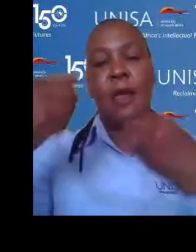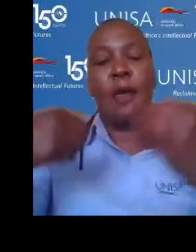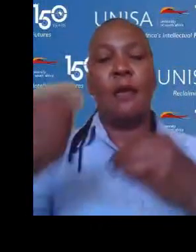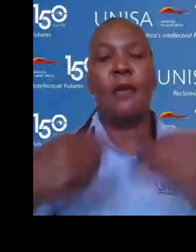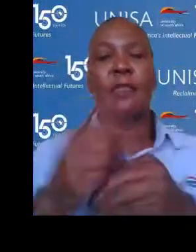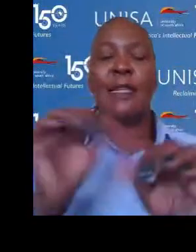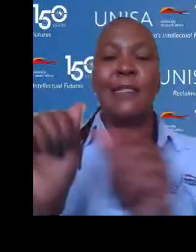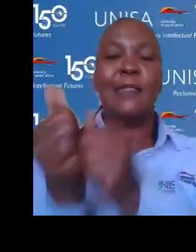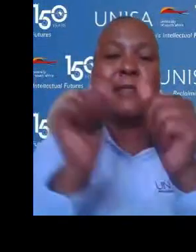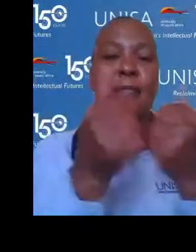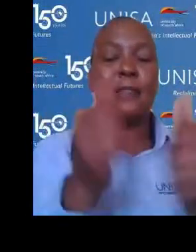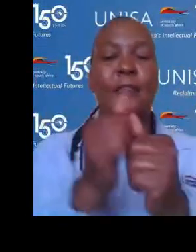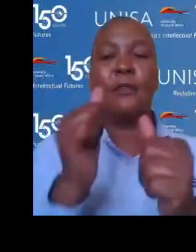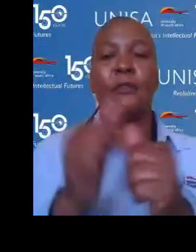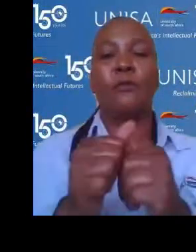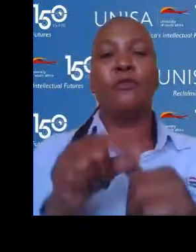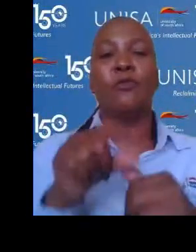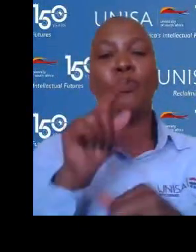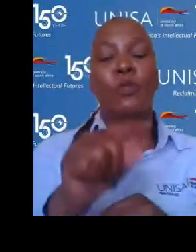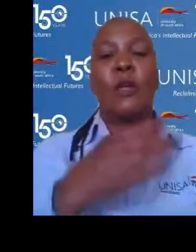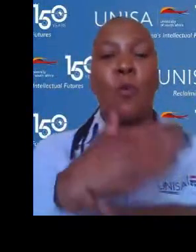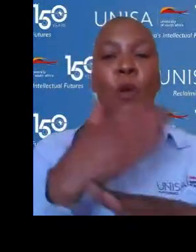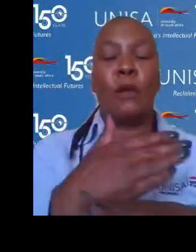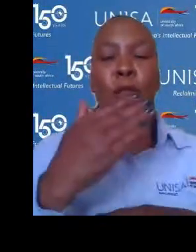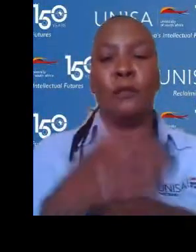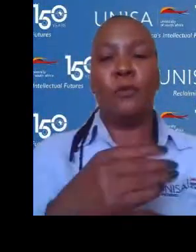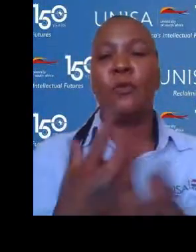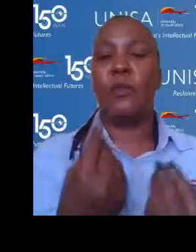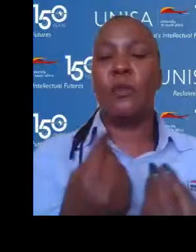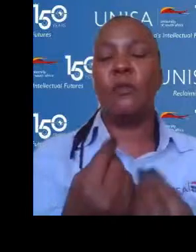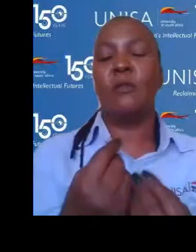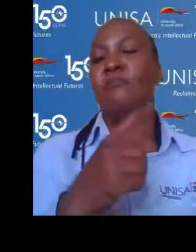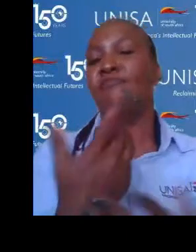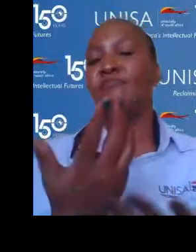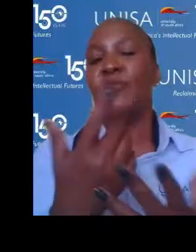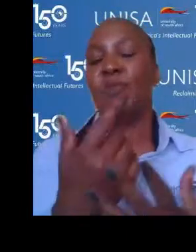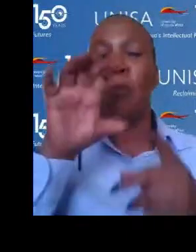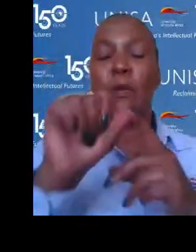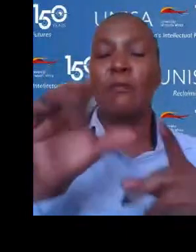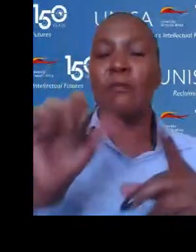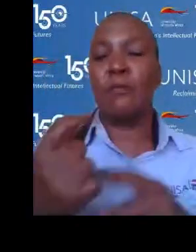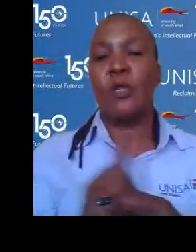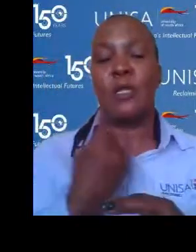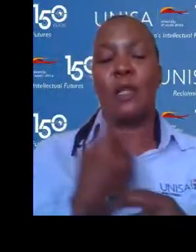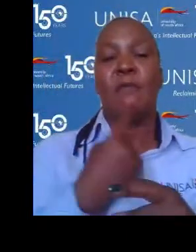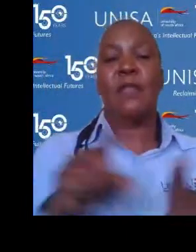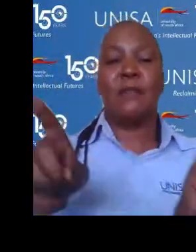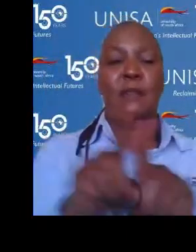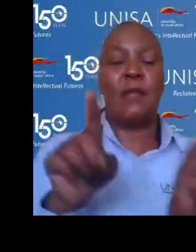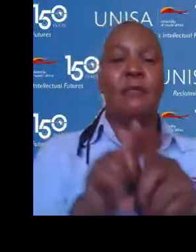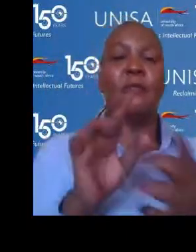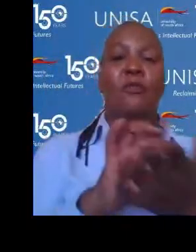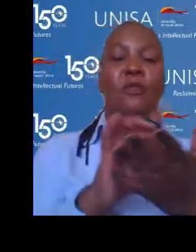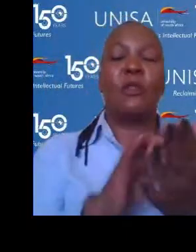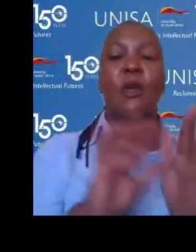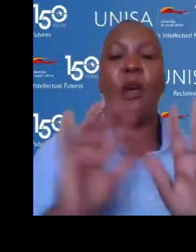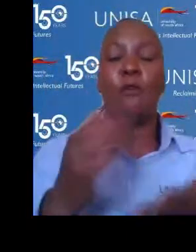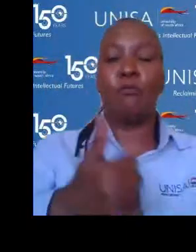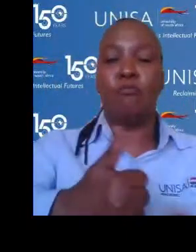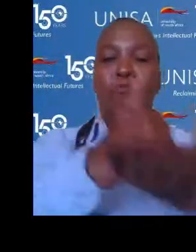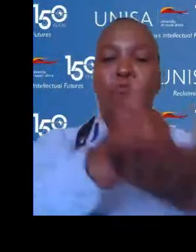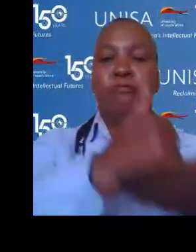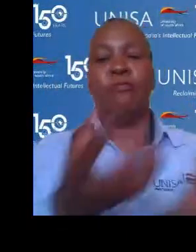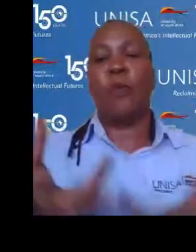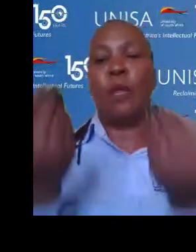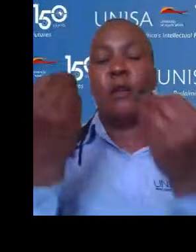that they normally deal with, that if you come across, how you can get assistance from